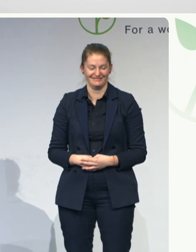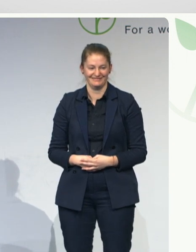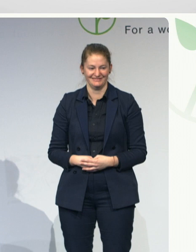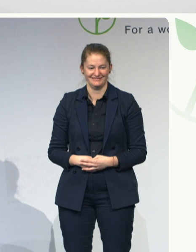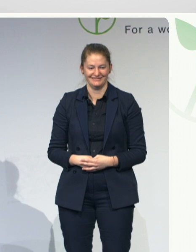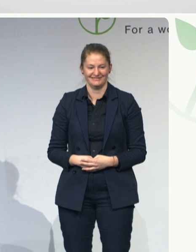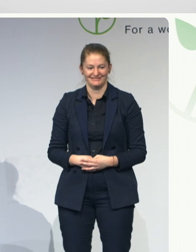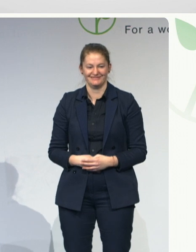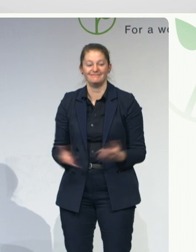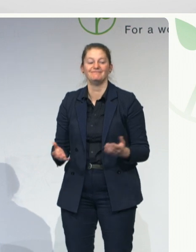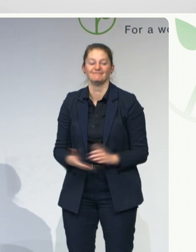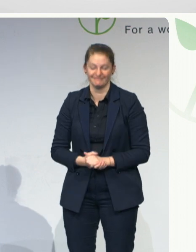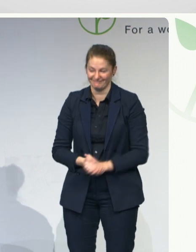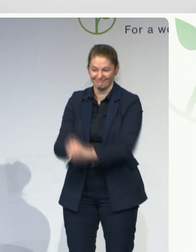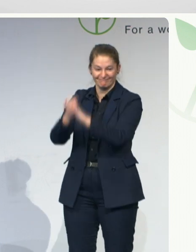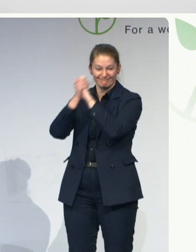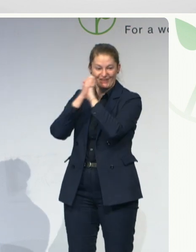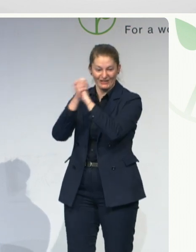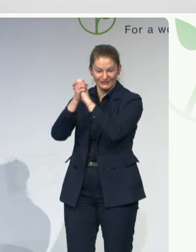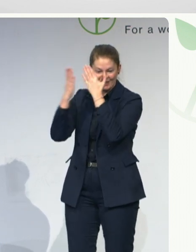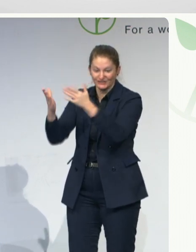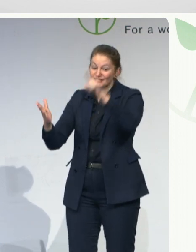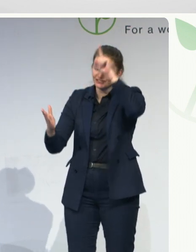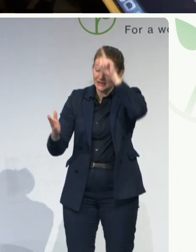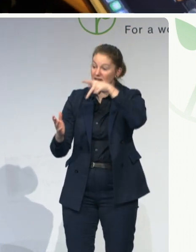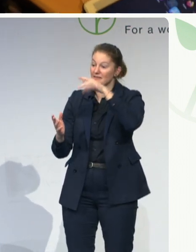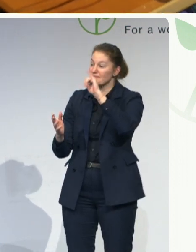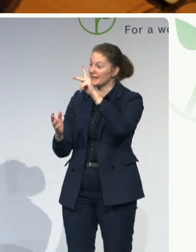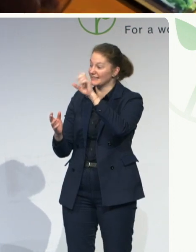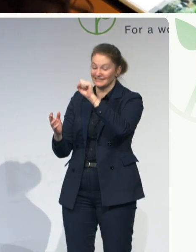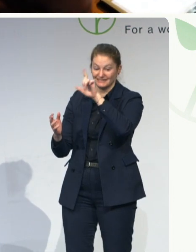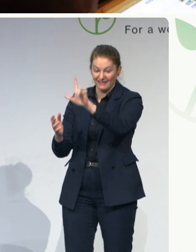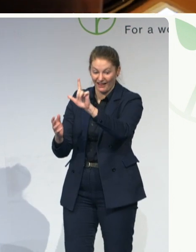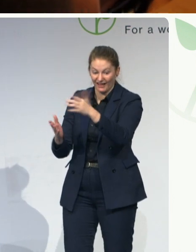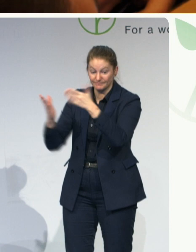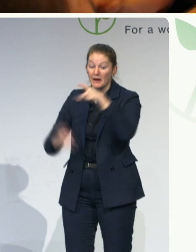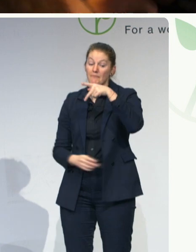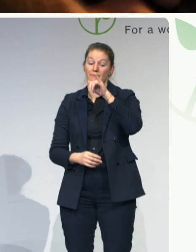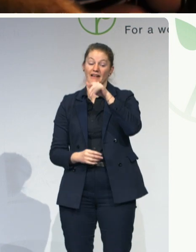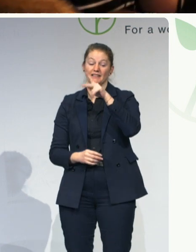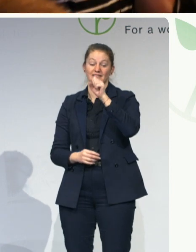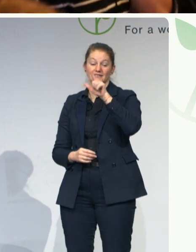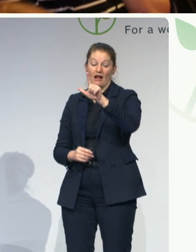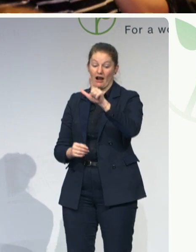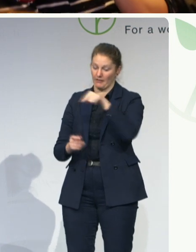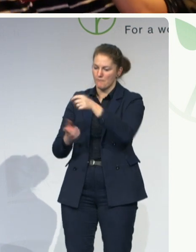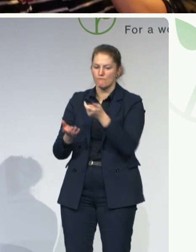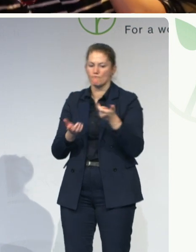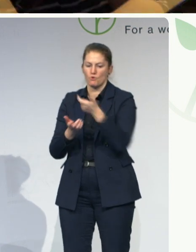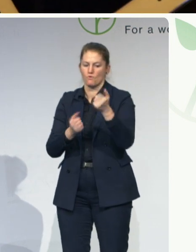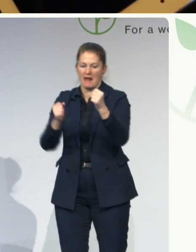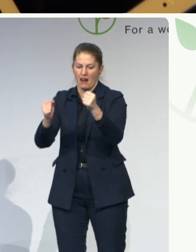Congratulations to Pixel from Germany. Pixel Mobil is a peer-to-peer teaching approach whereby people with intellectual